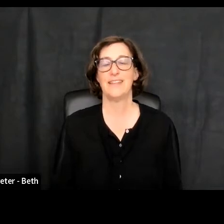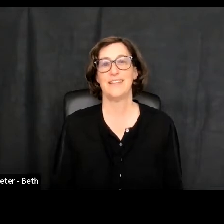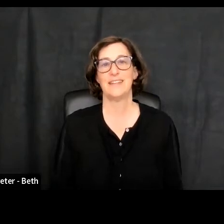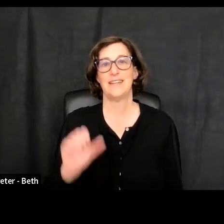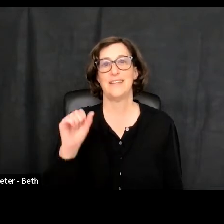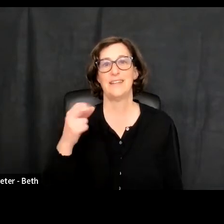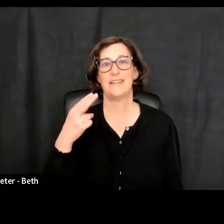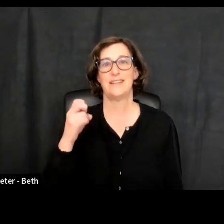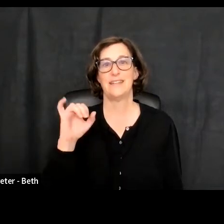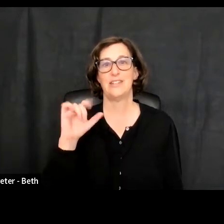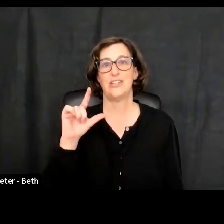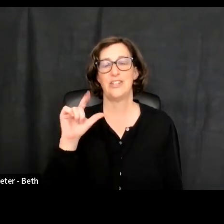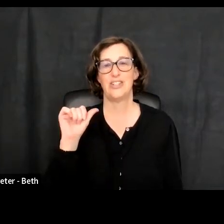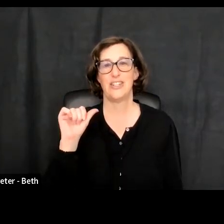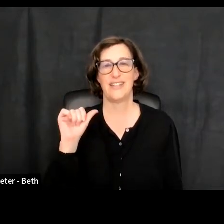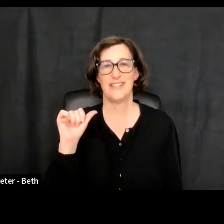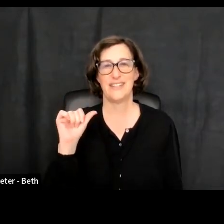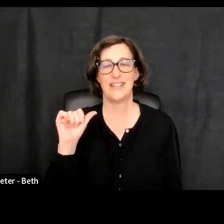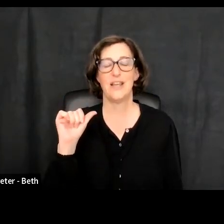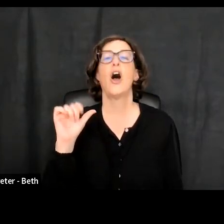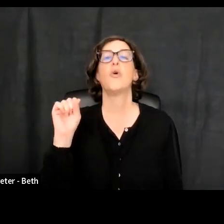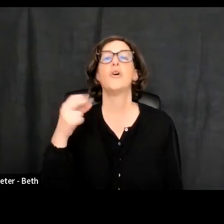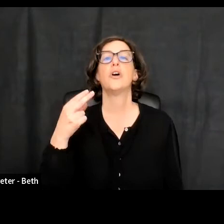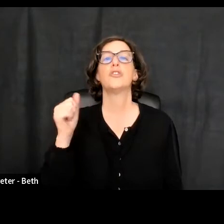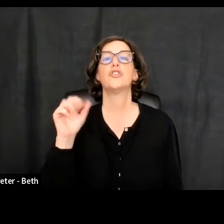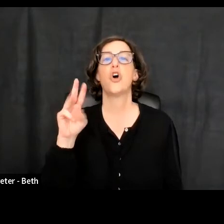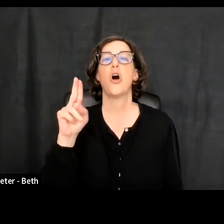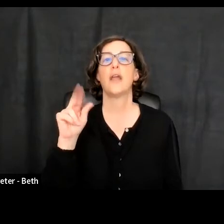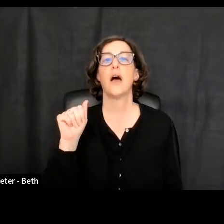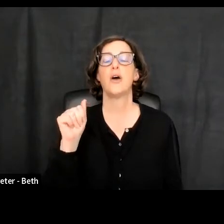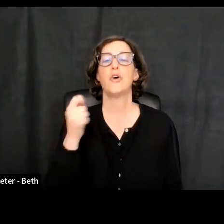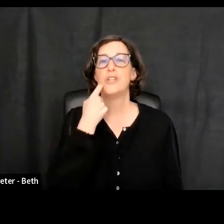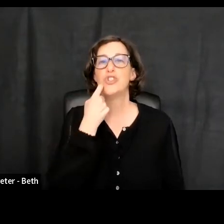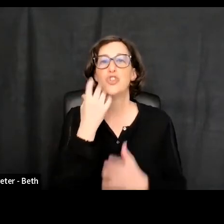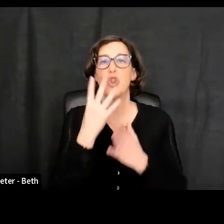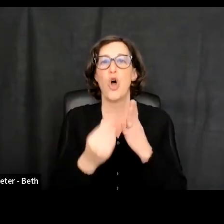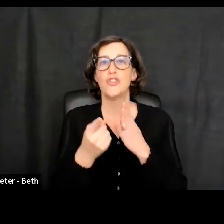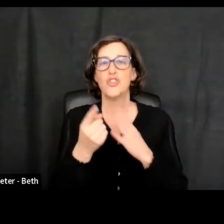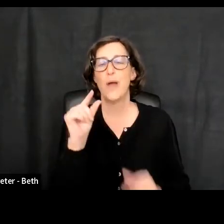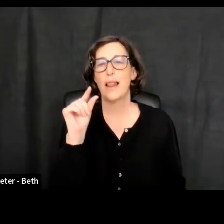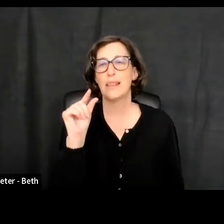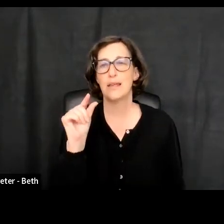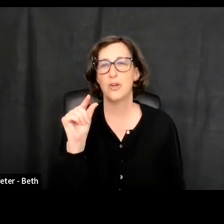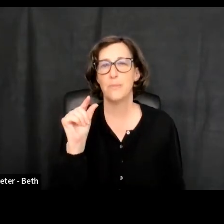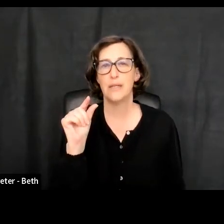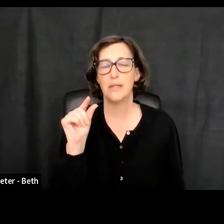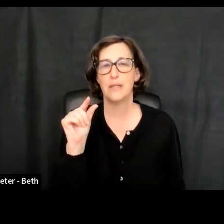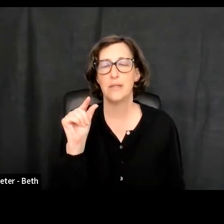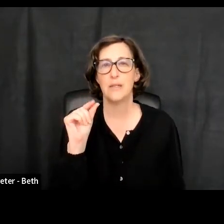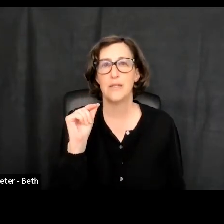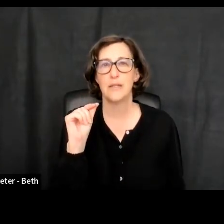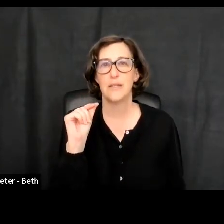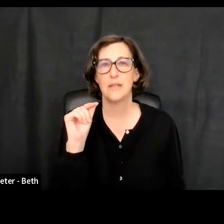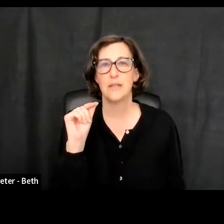And all right, Shawna, we just lost you a little bit. The institution itself requires, even